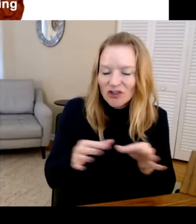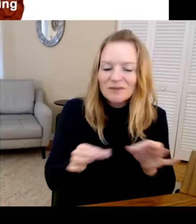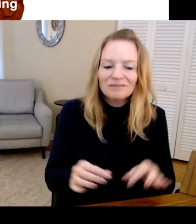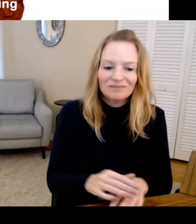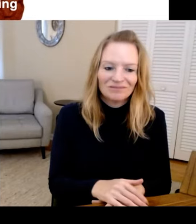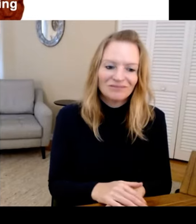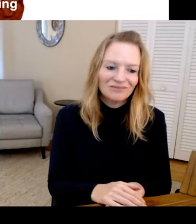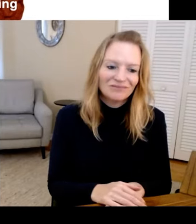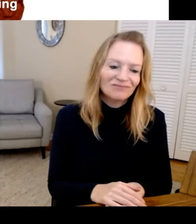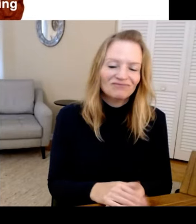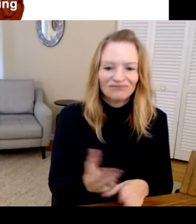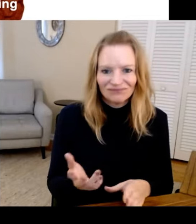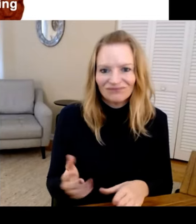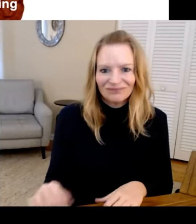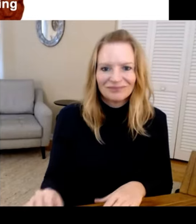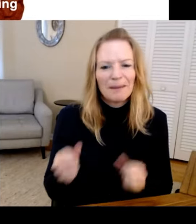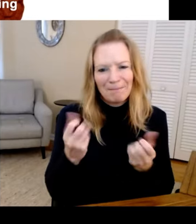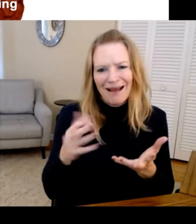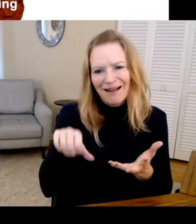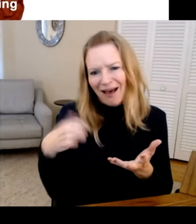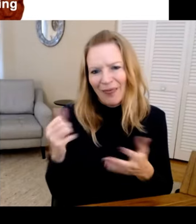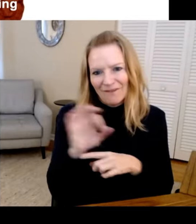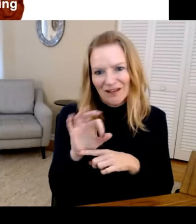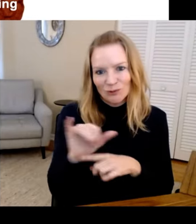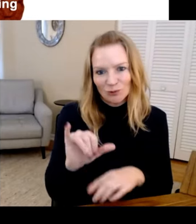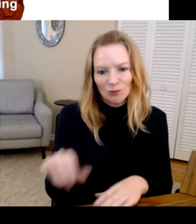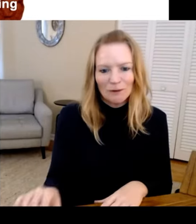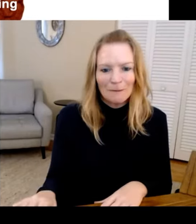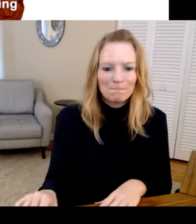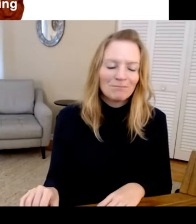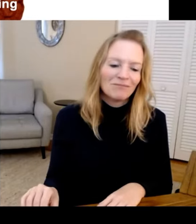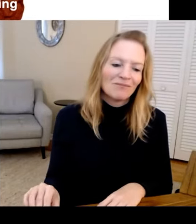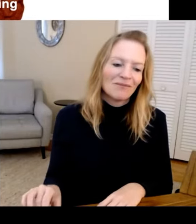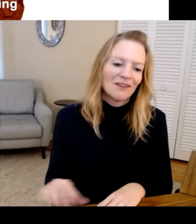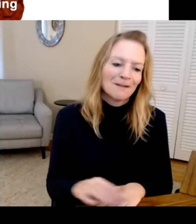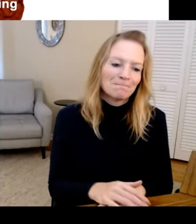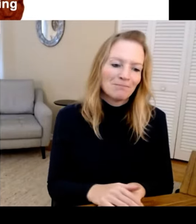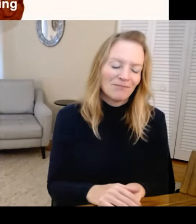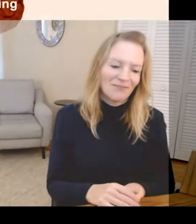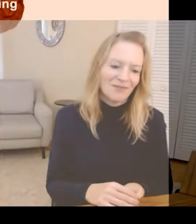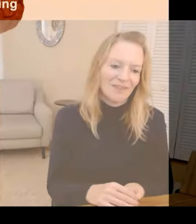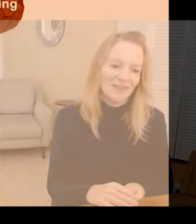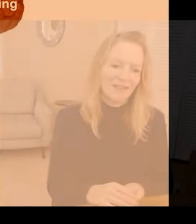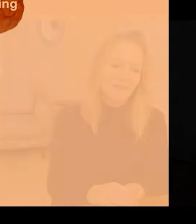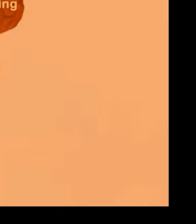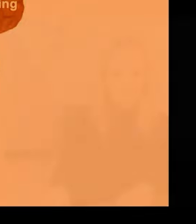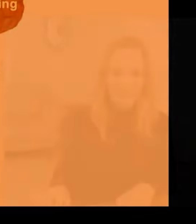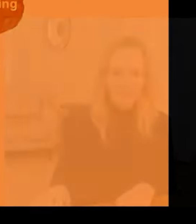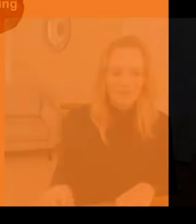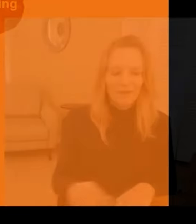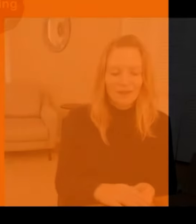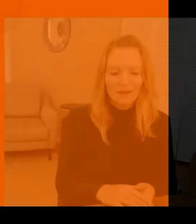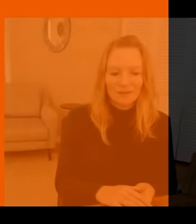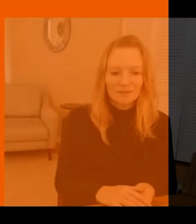the side there, you see the areas responsible for language. There's many other different functions too.